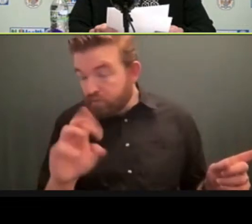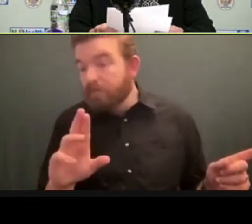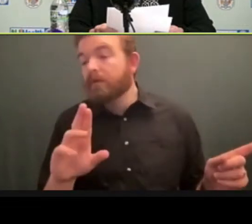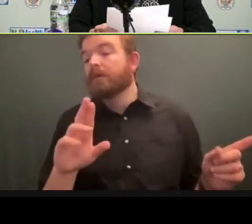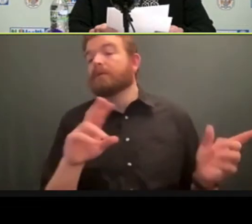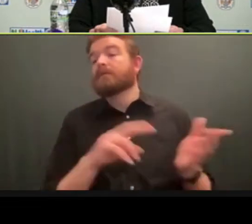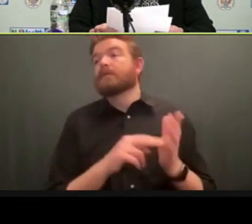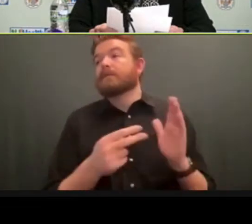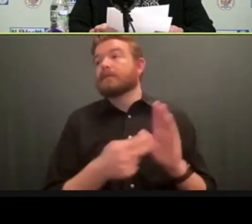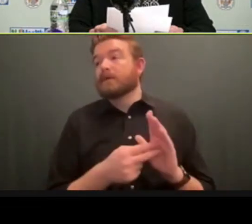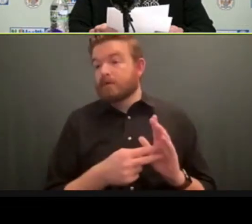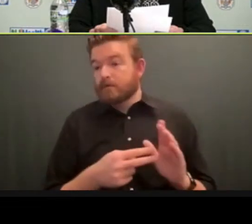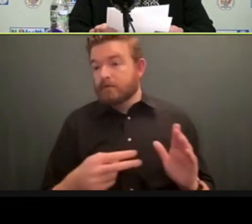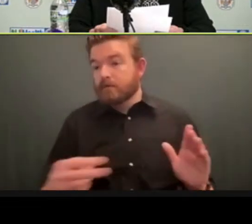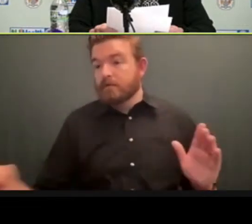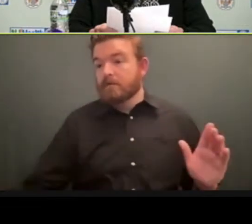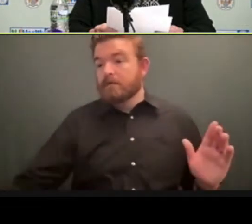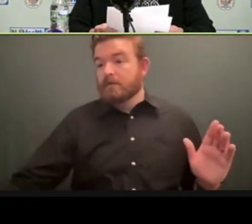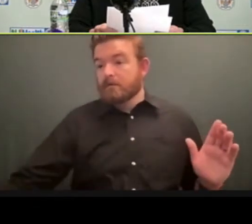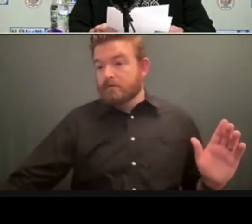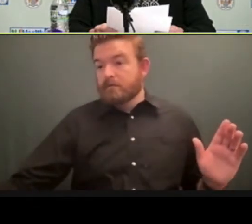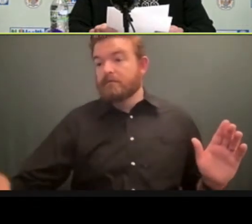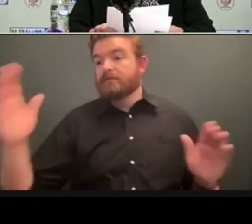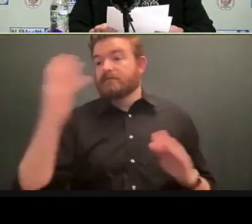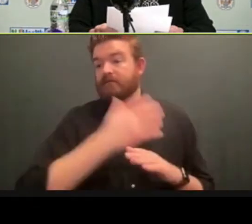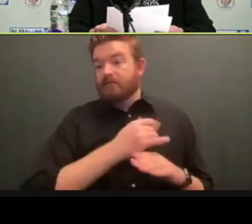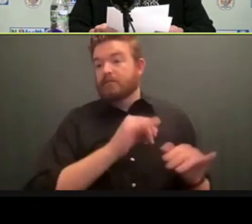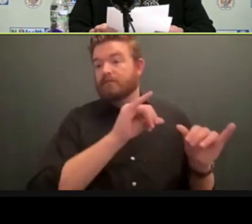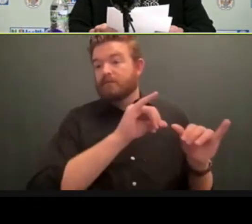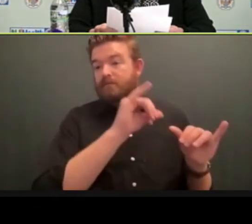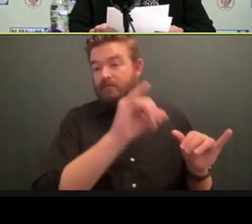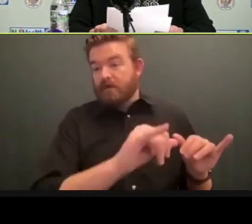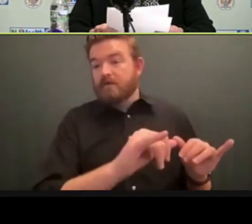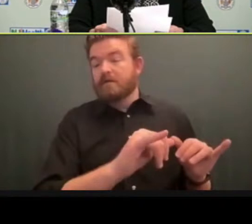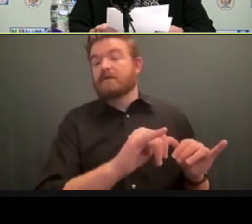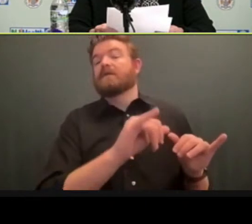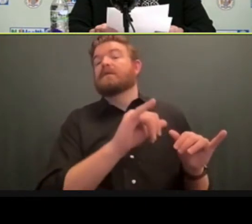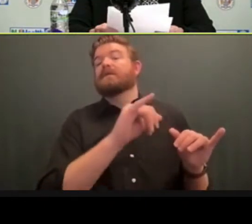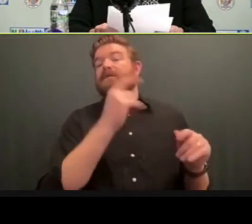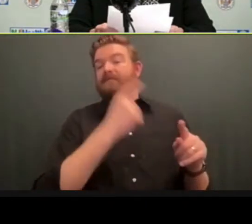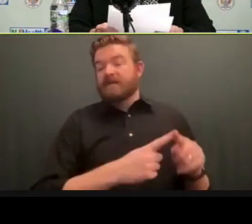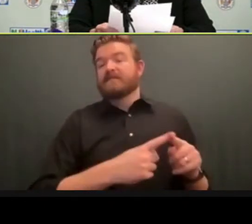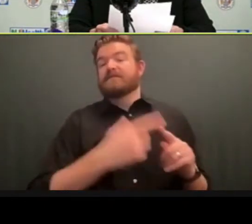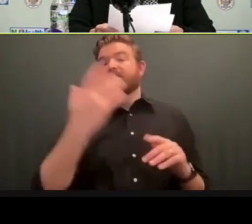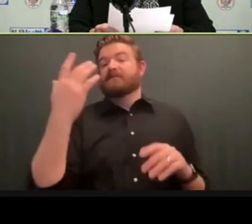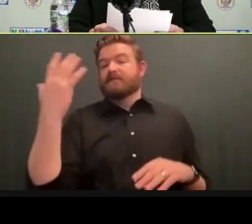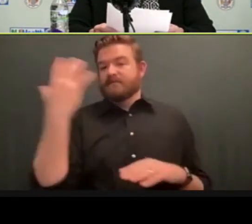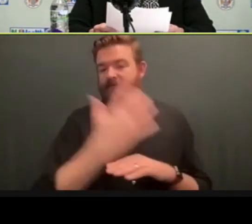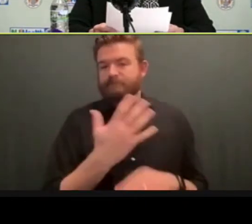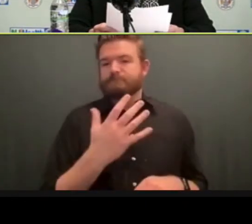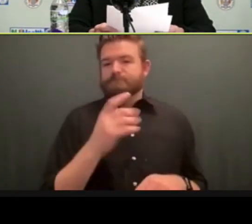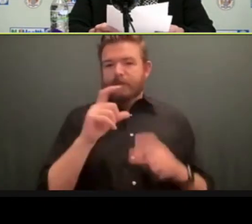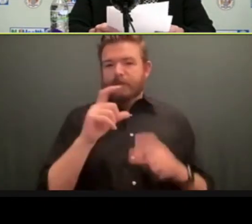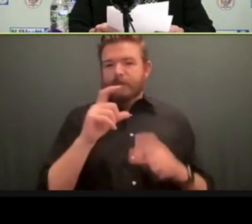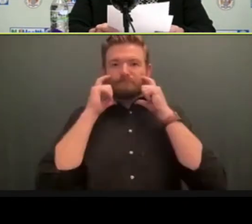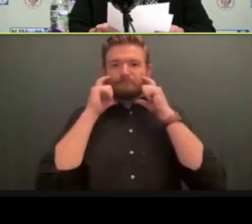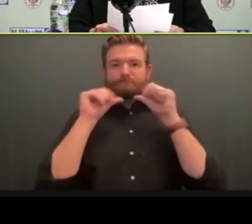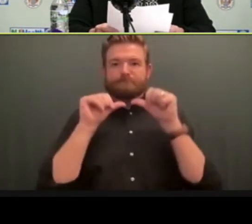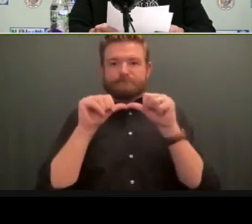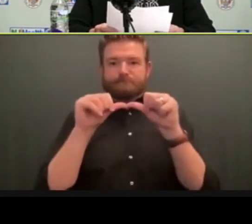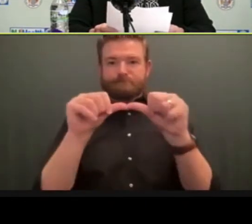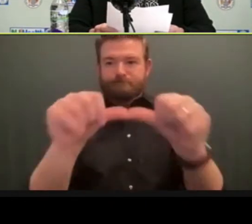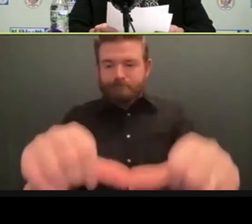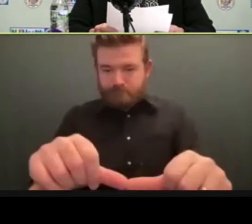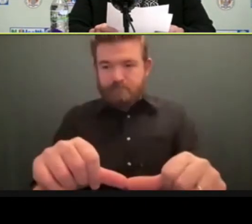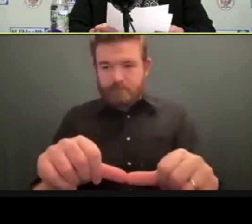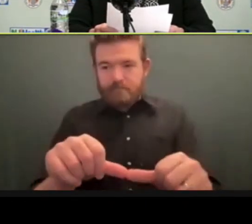an additional 5 days of strict mask use is required. In very limited circumstances, when a 5-day quarantine